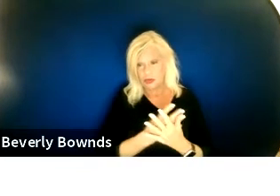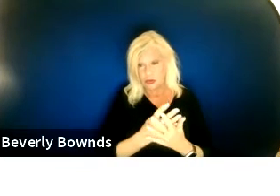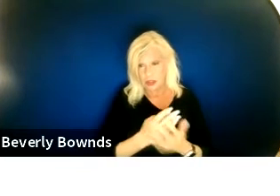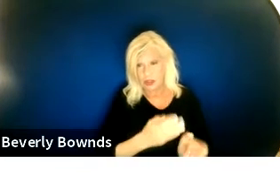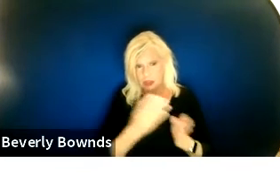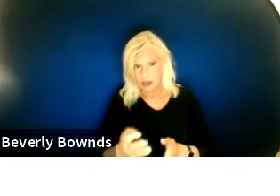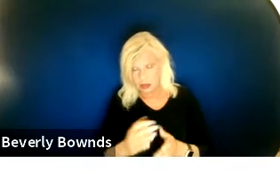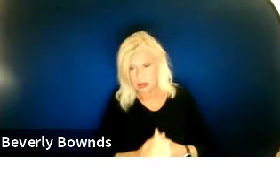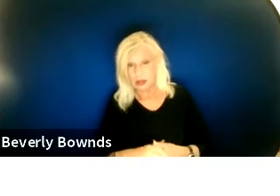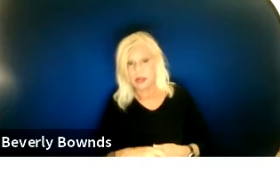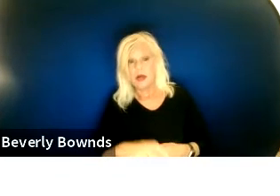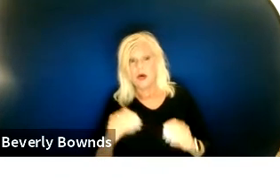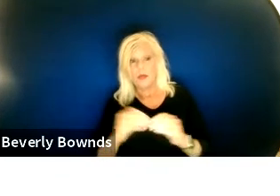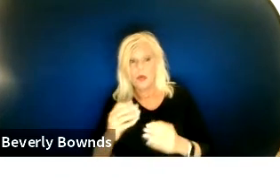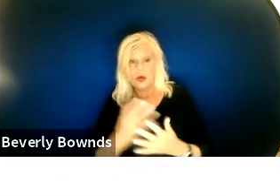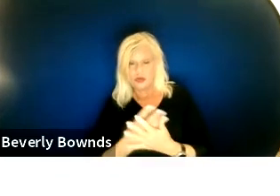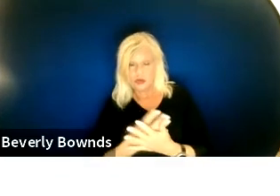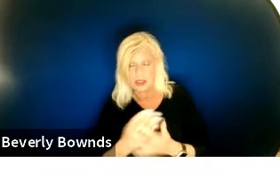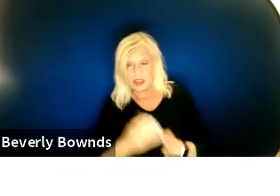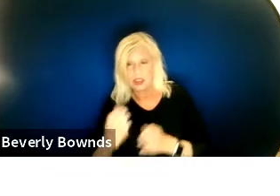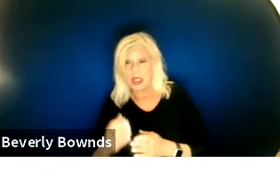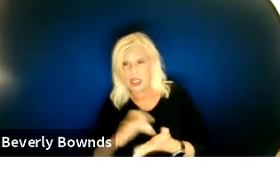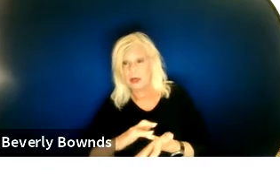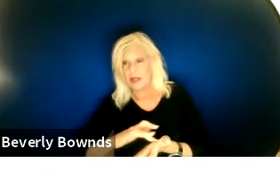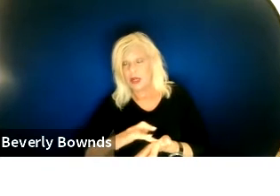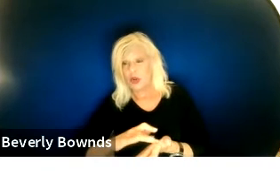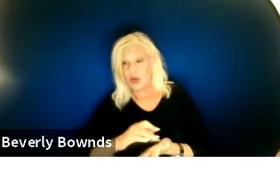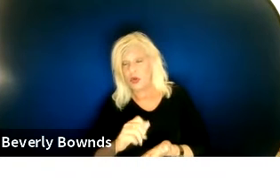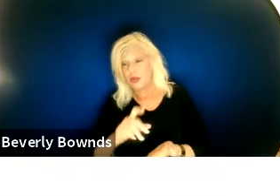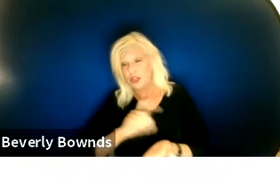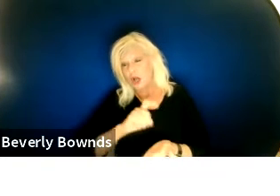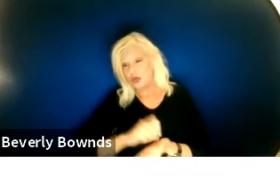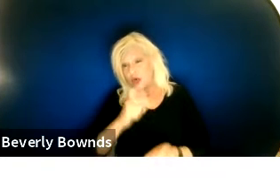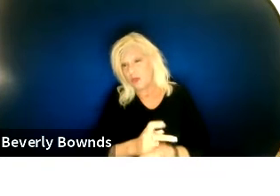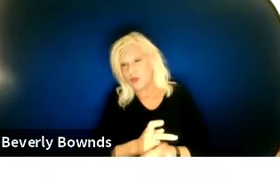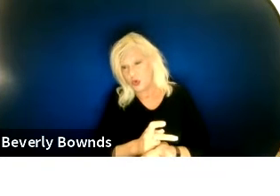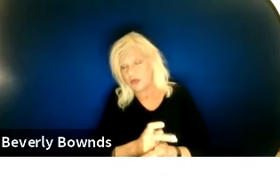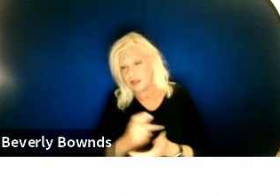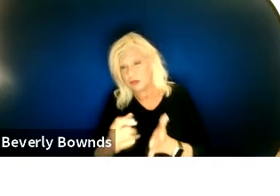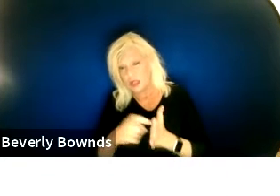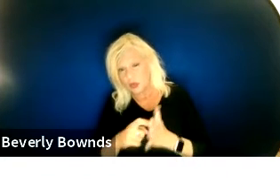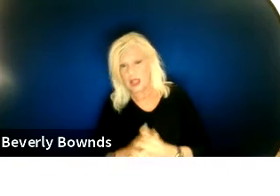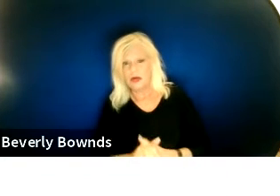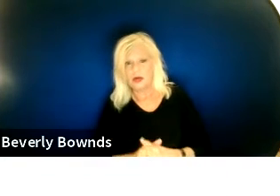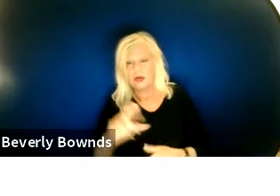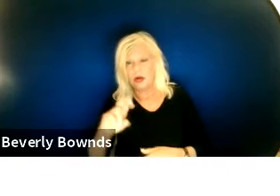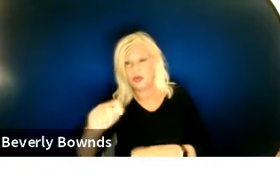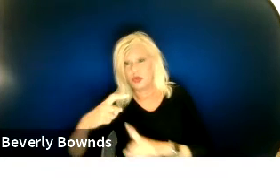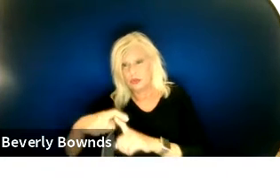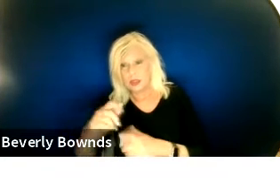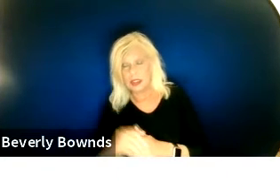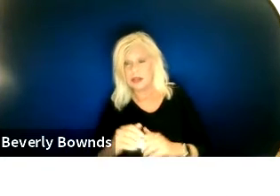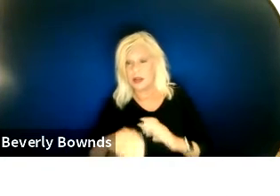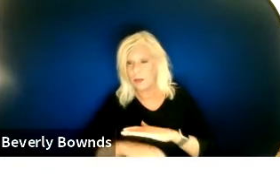formal screening, and have medical clearance if required by the Part Q+. They will complete baseline